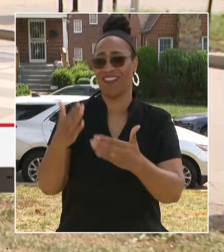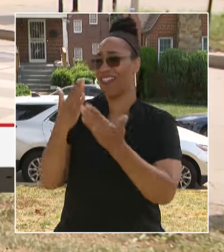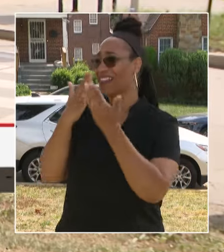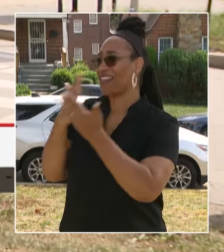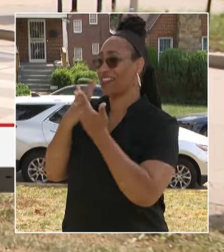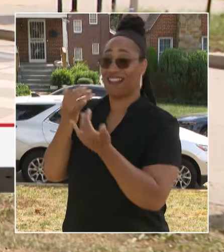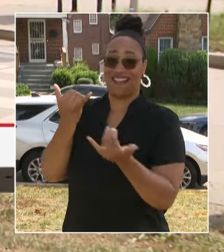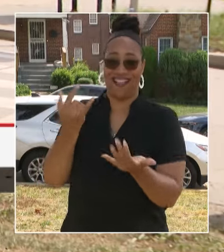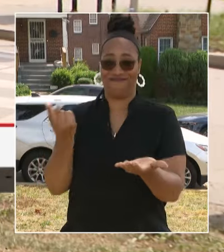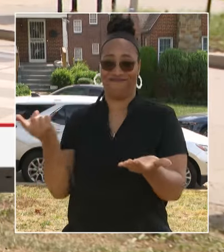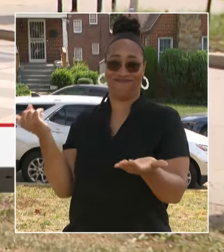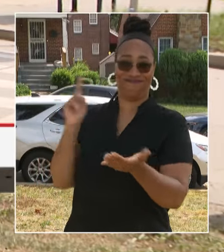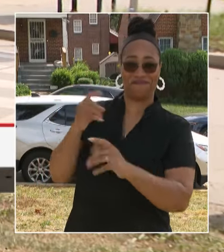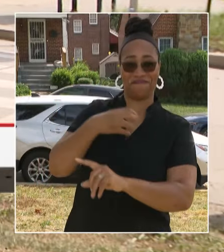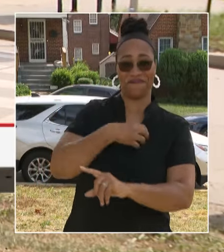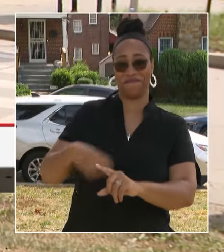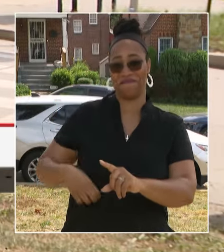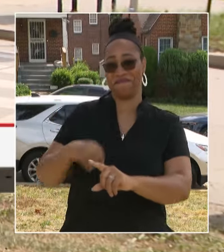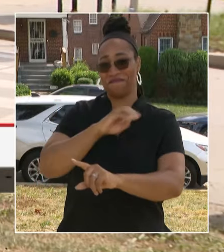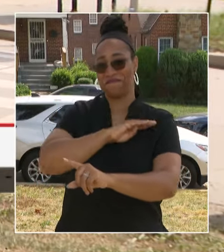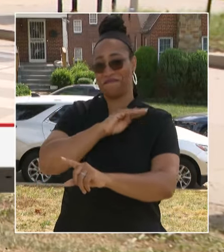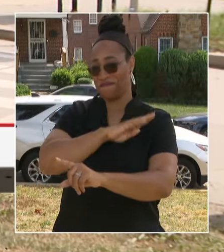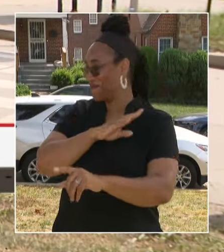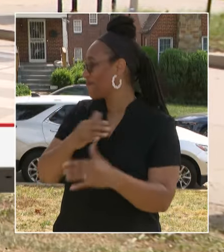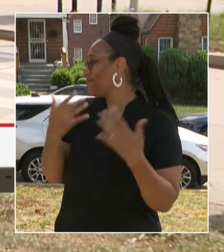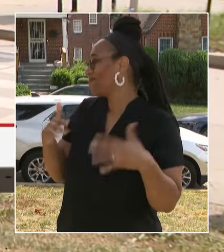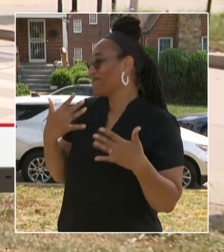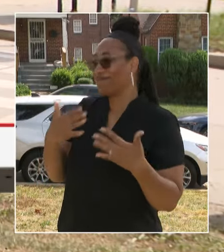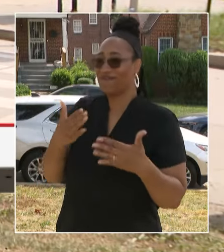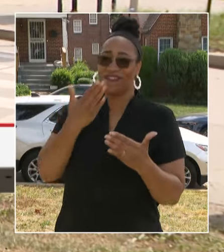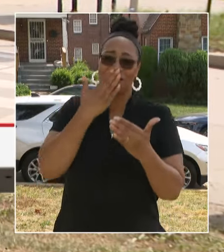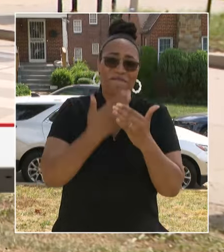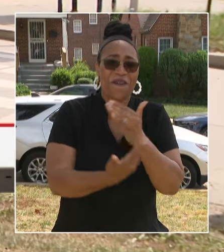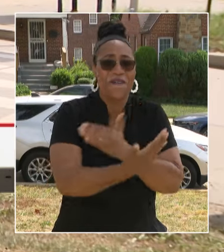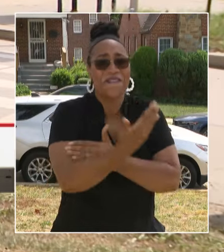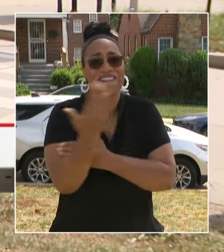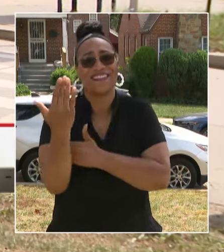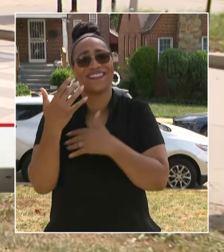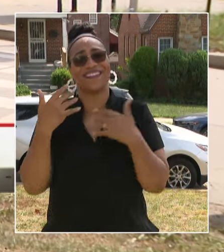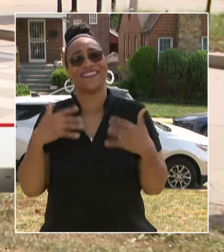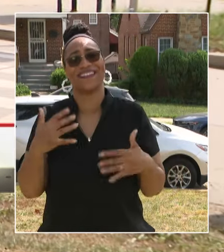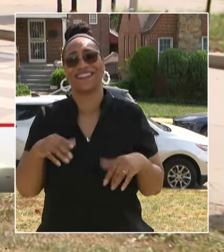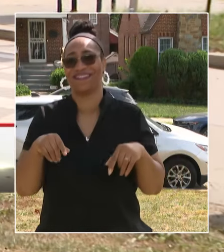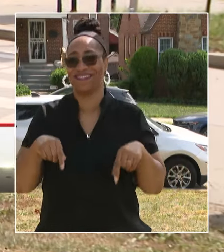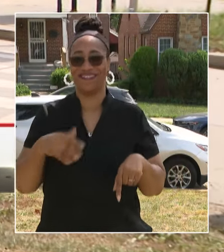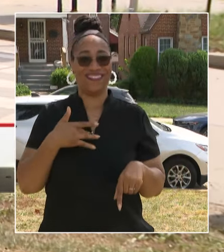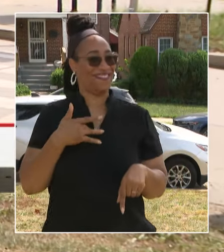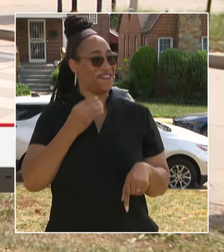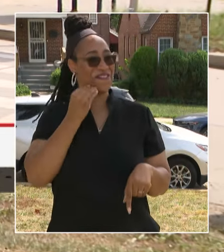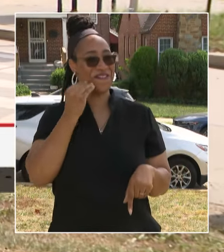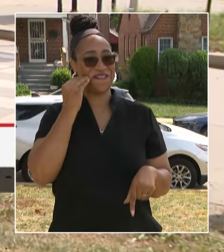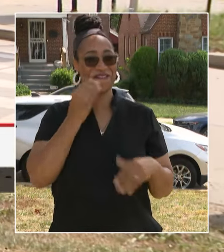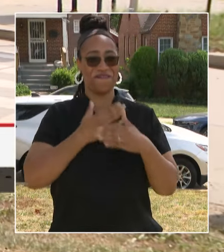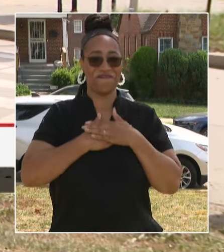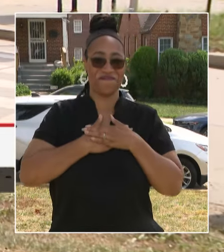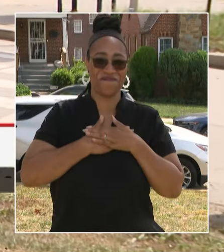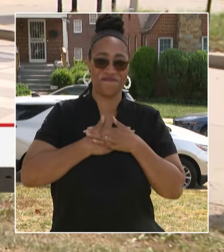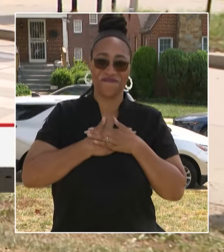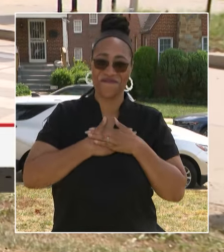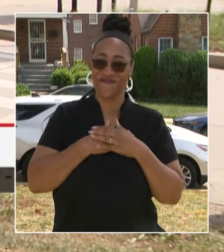Well, good morning, everybody. It is great to be home, great to be in Ward 5, and great to be here with